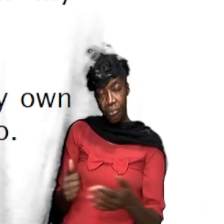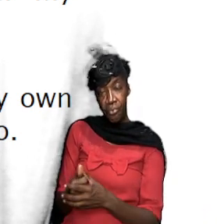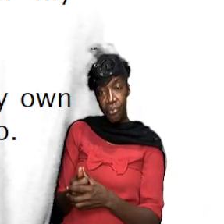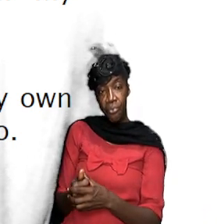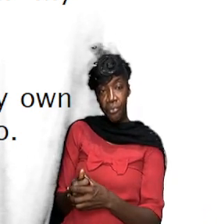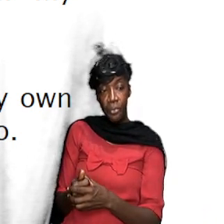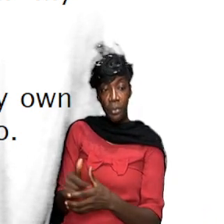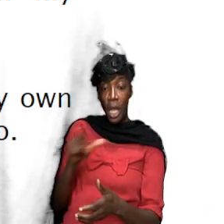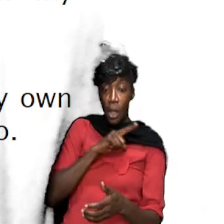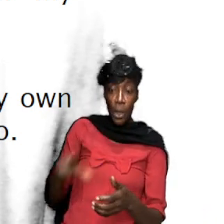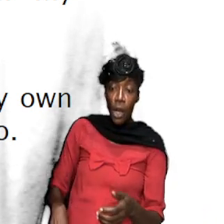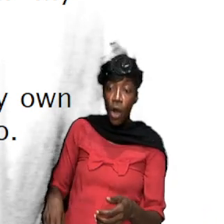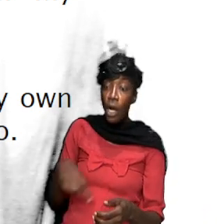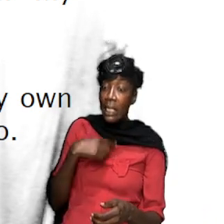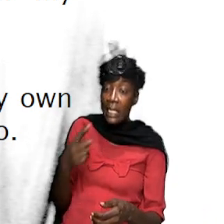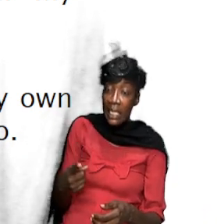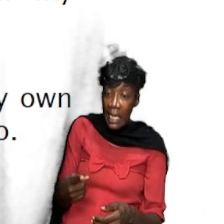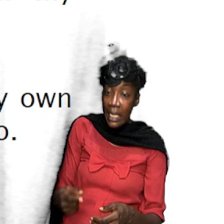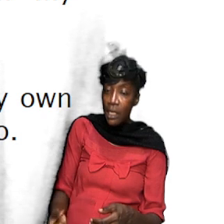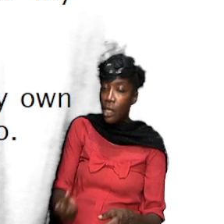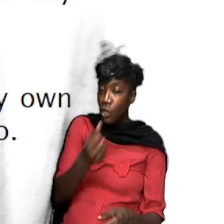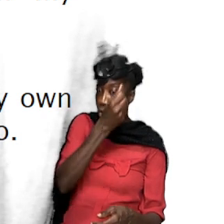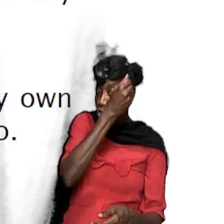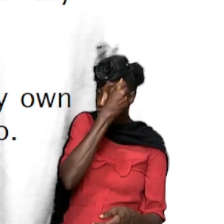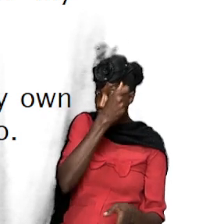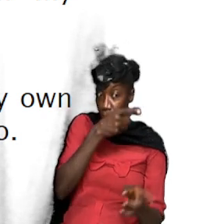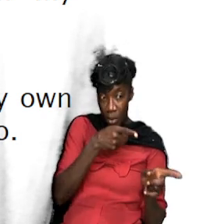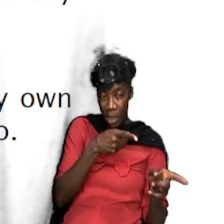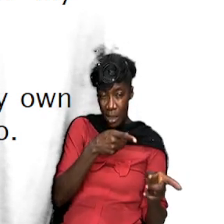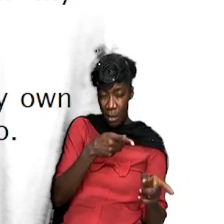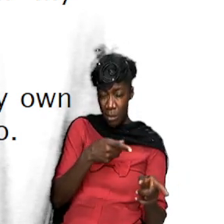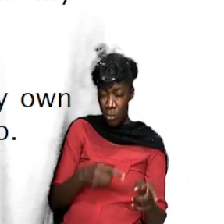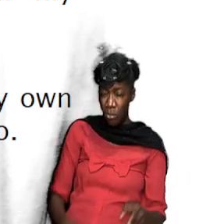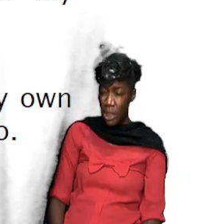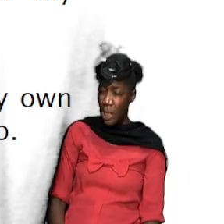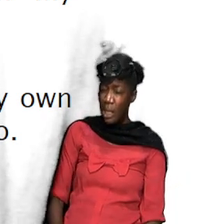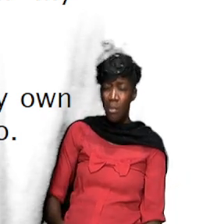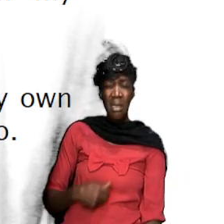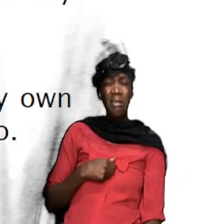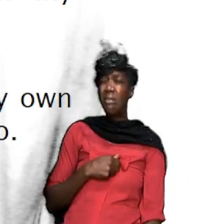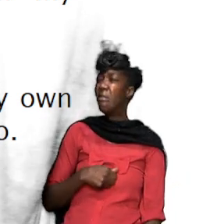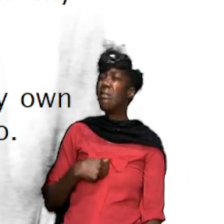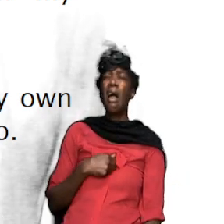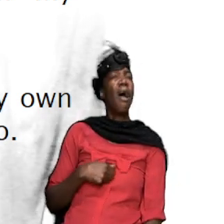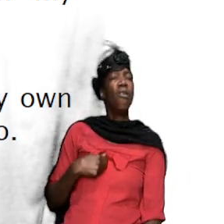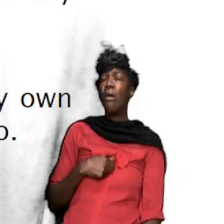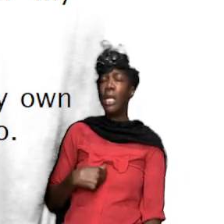That the Lord said unto Samuel, it repented me